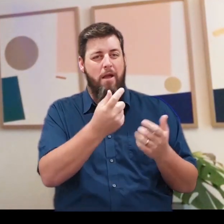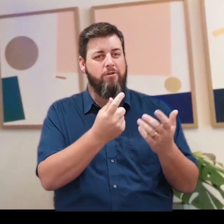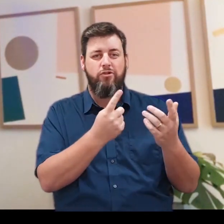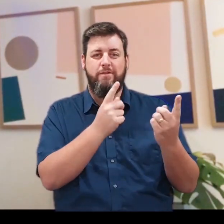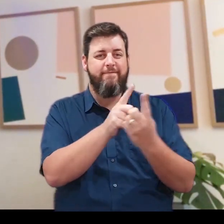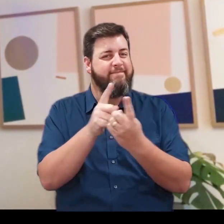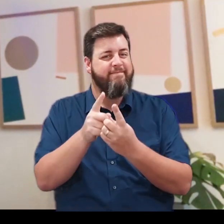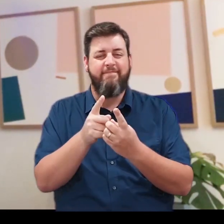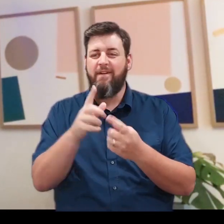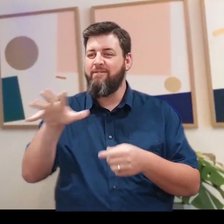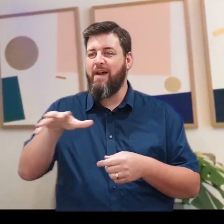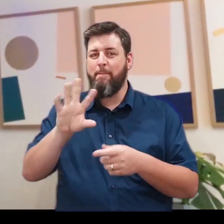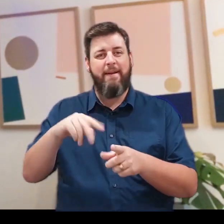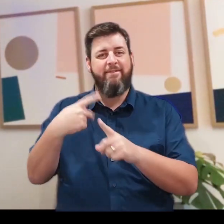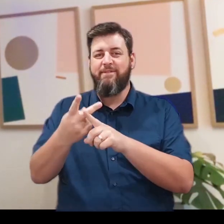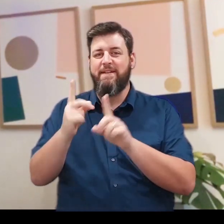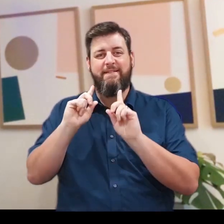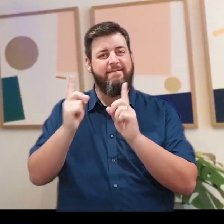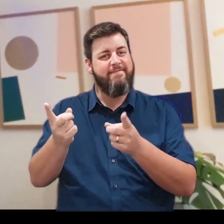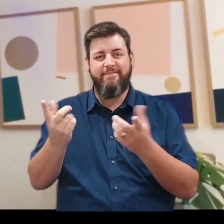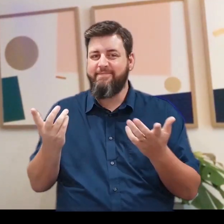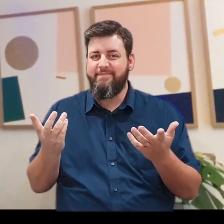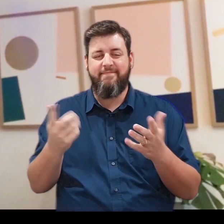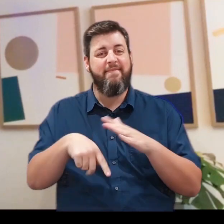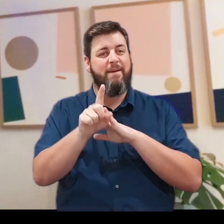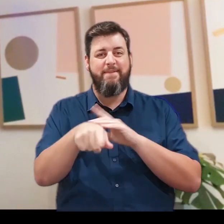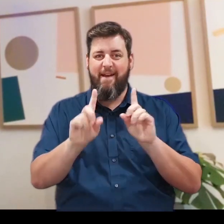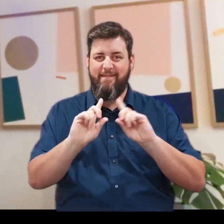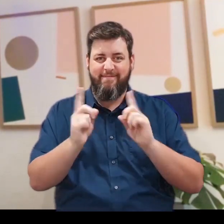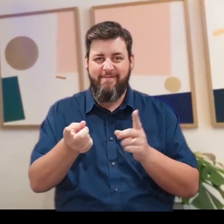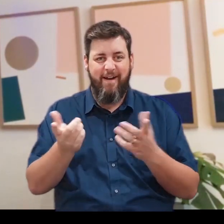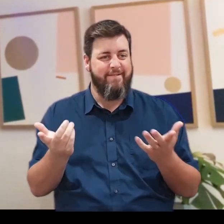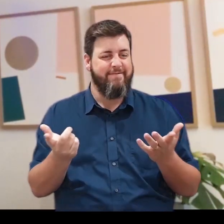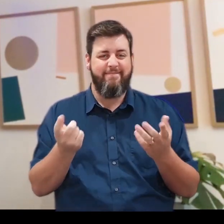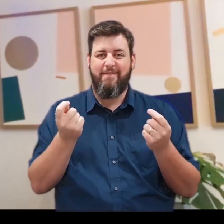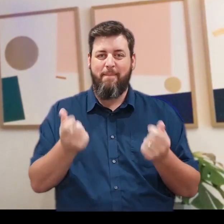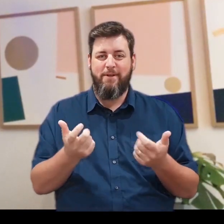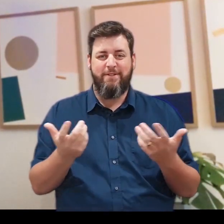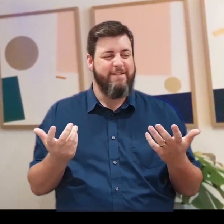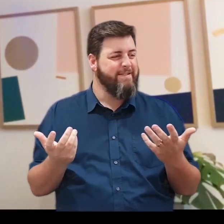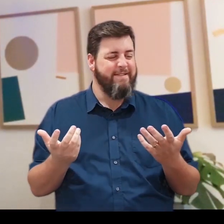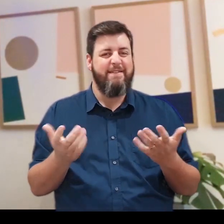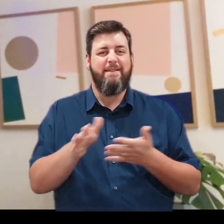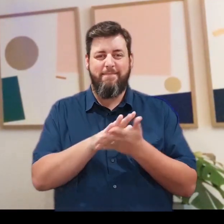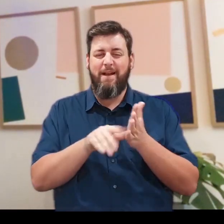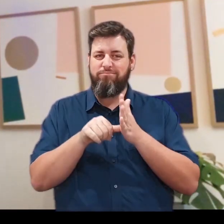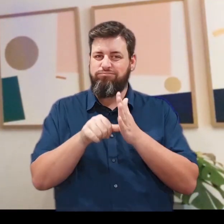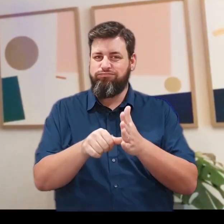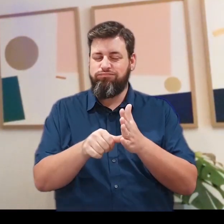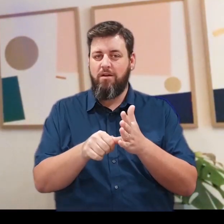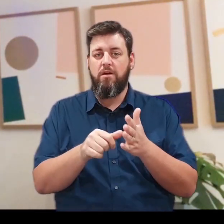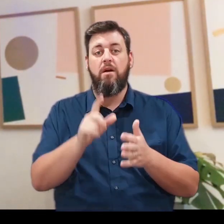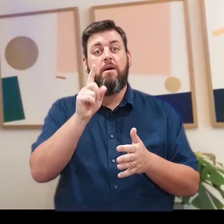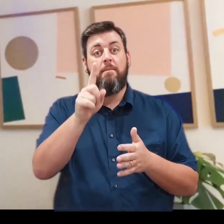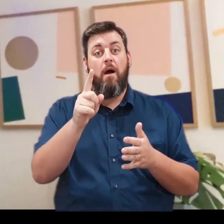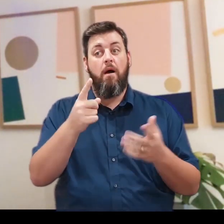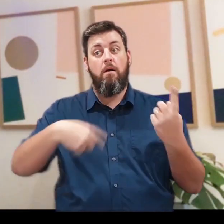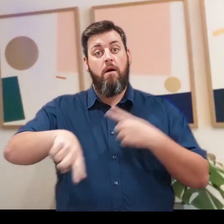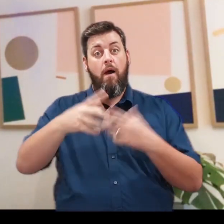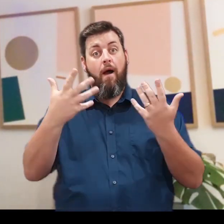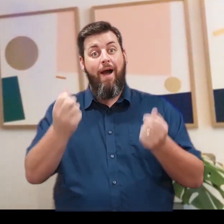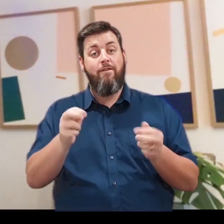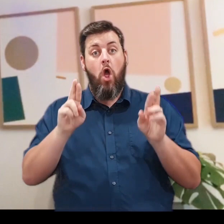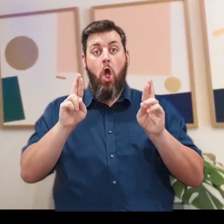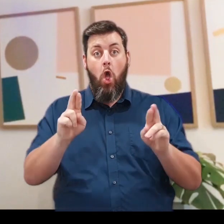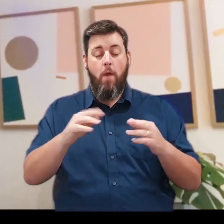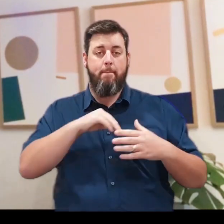see our family as much, we might not be able to go outside as much, and that can be really difficult. But if we have hope, if we're optimistic,